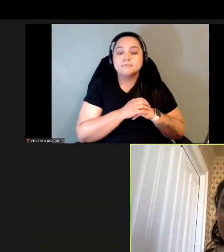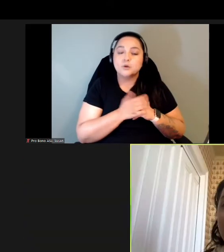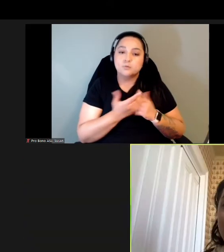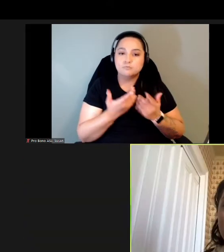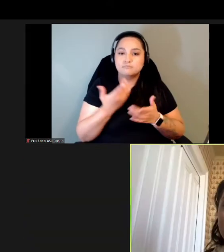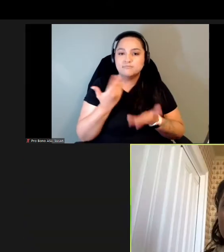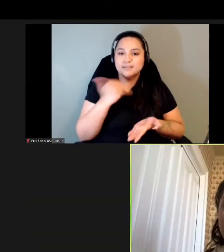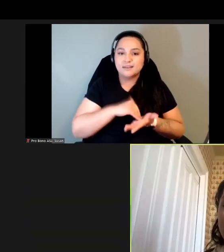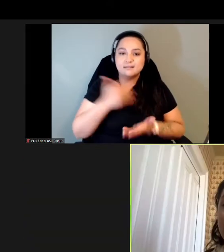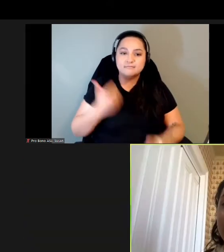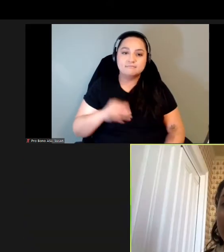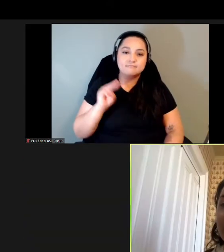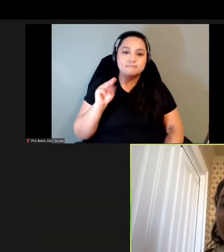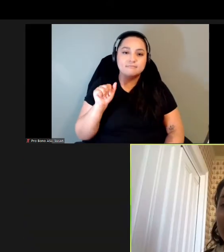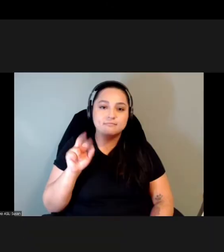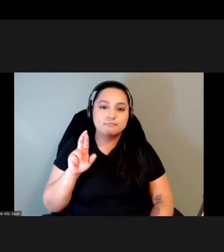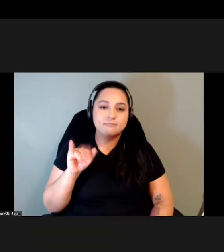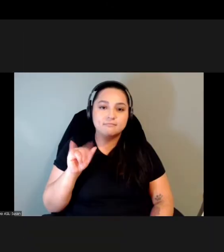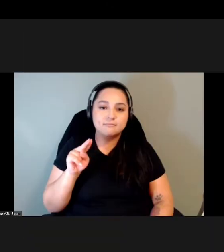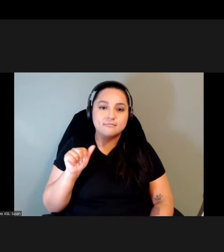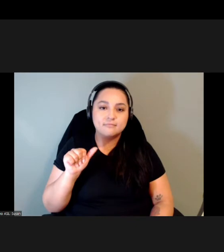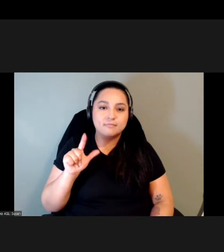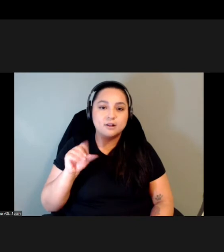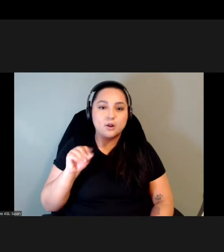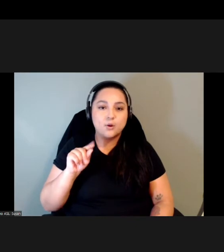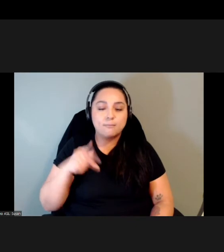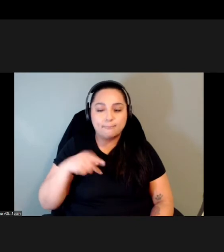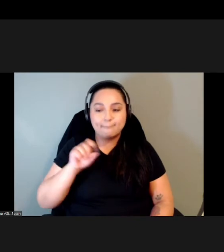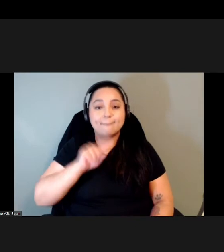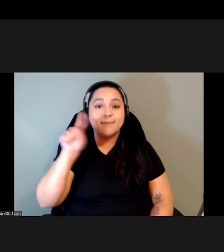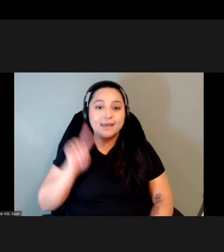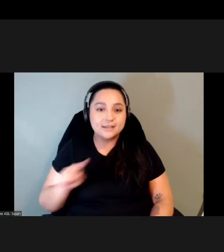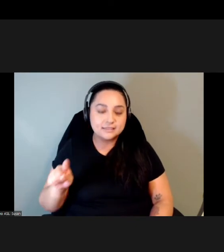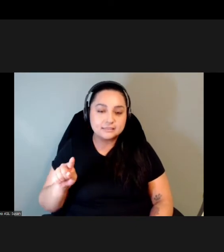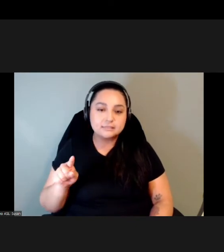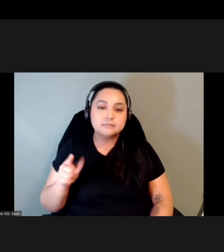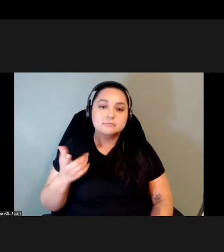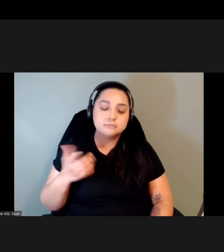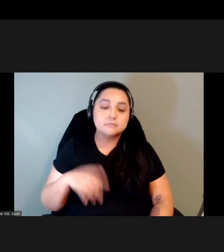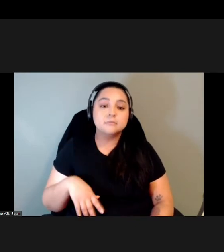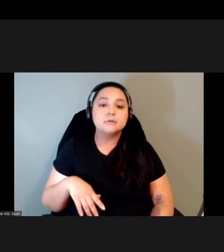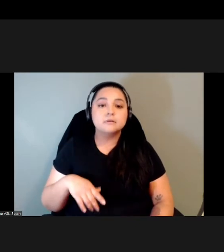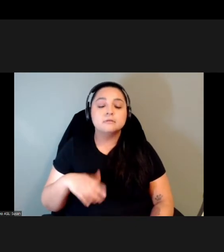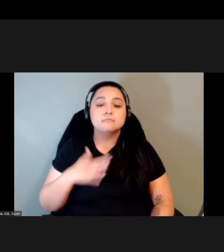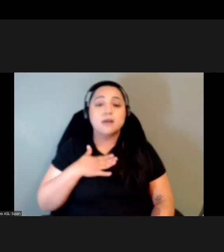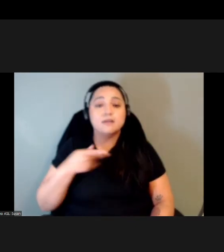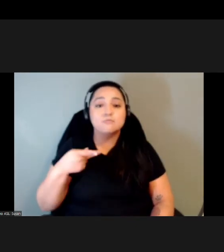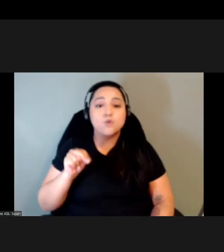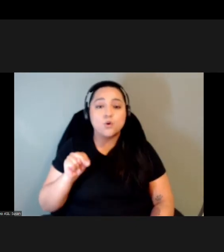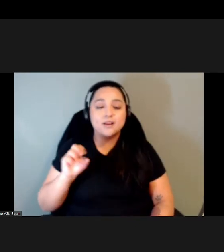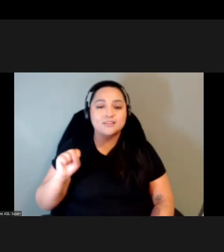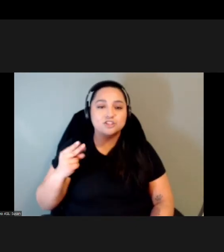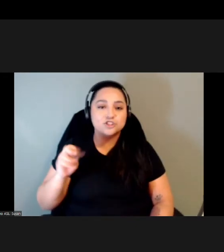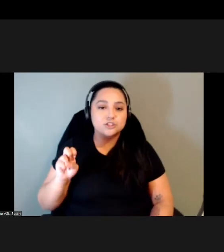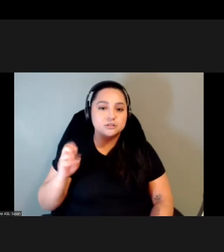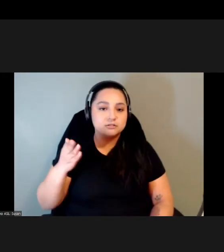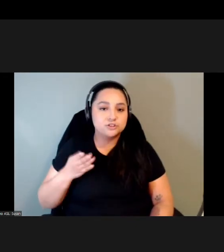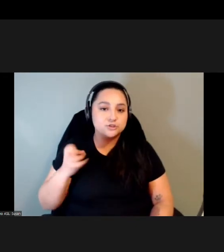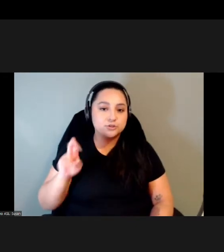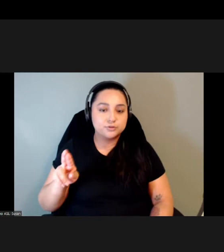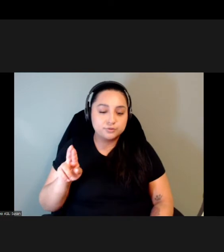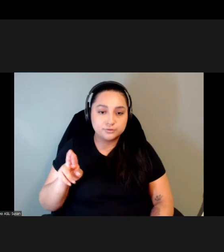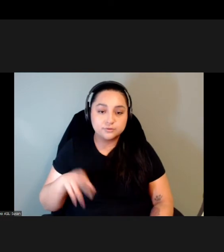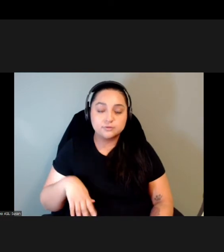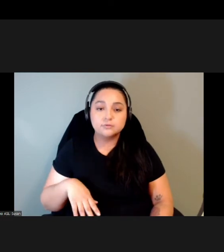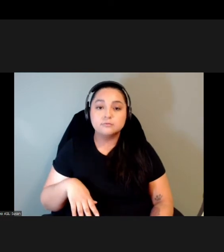Marina Lopez, or Marina, whatever feels good for you. I use she, her pronouns. For those